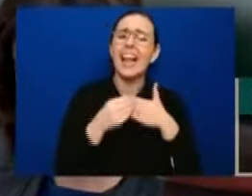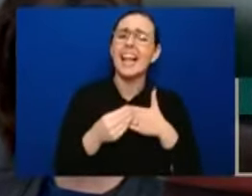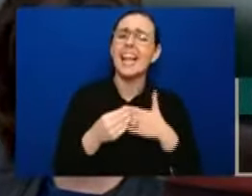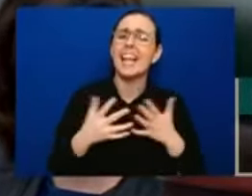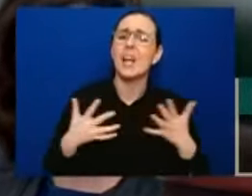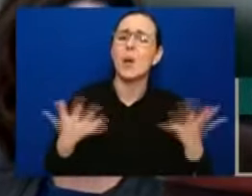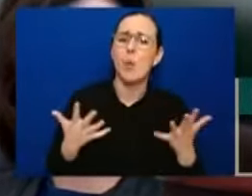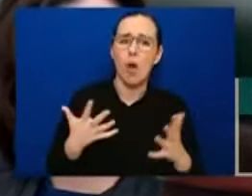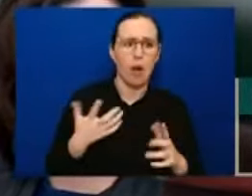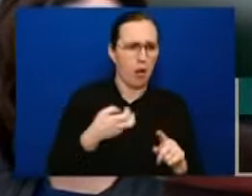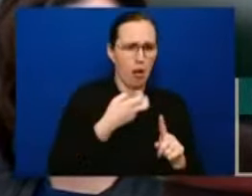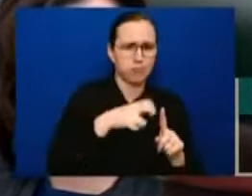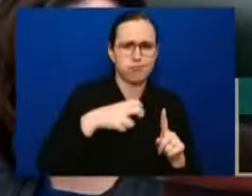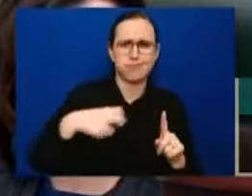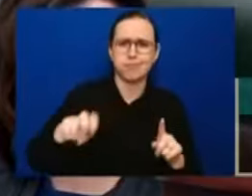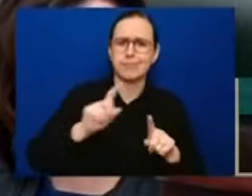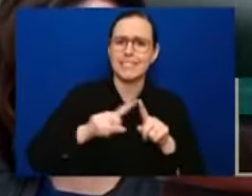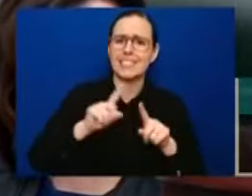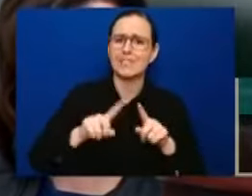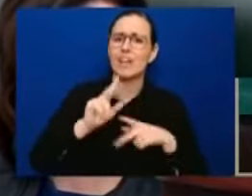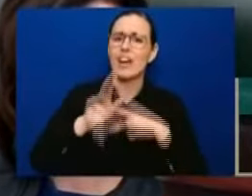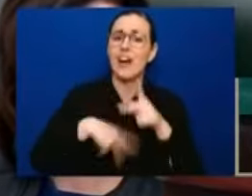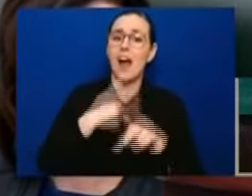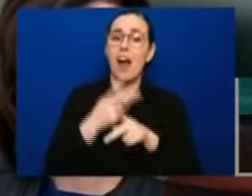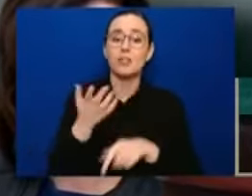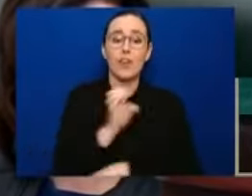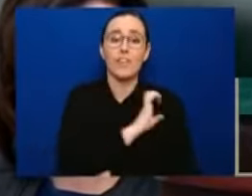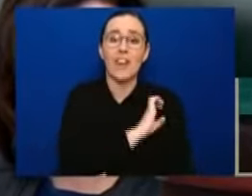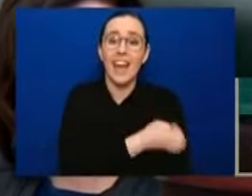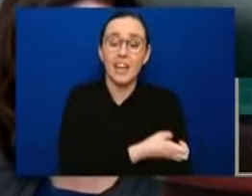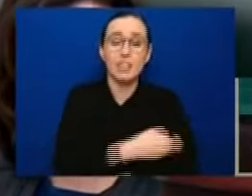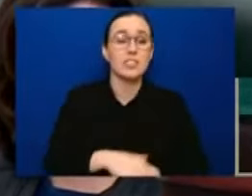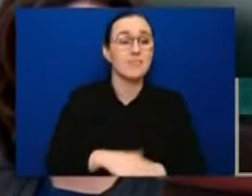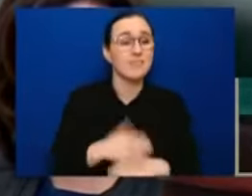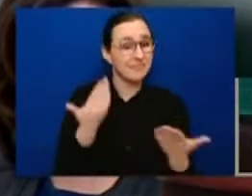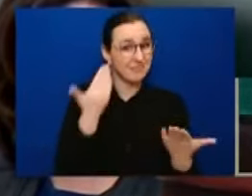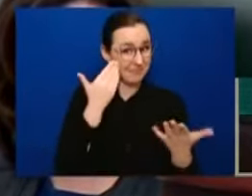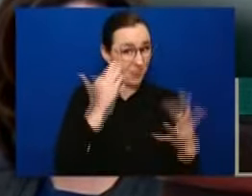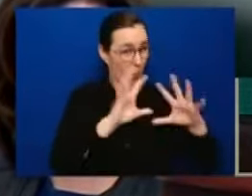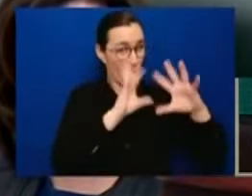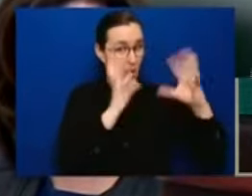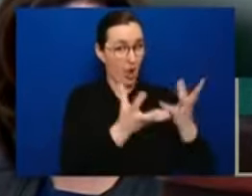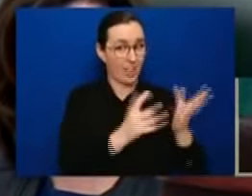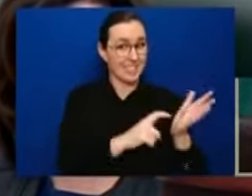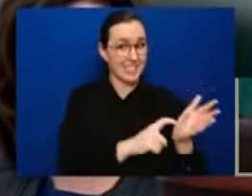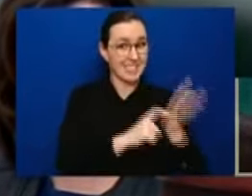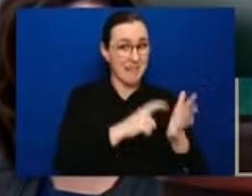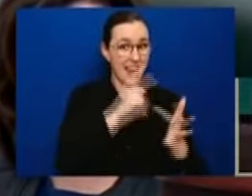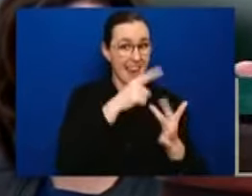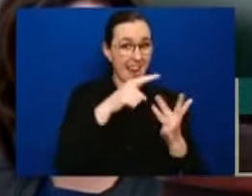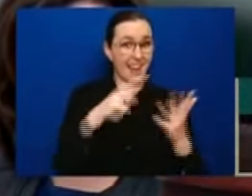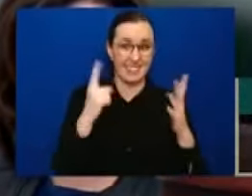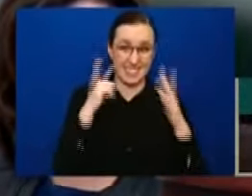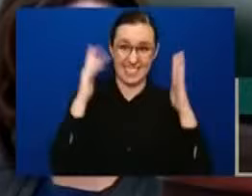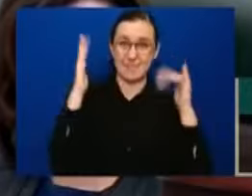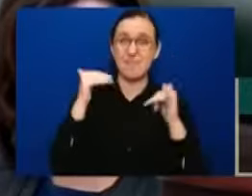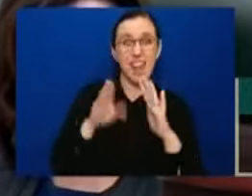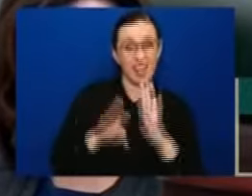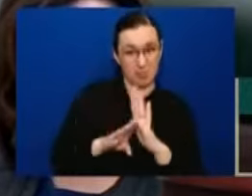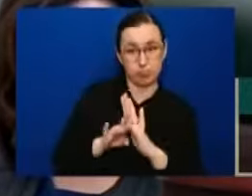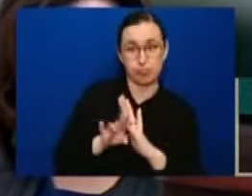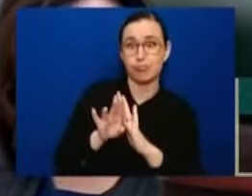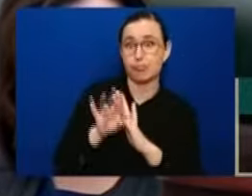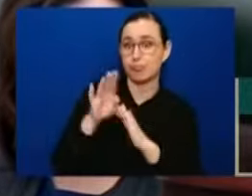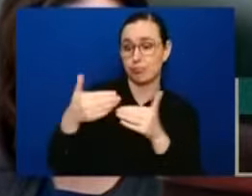in 2022, and many expect it will continue to increase for the next several decades. Alberta is the ethical choice